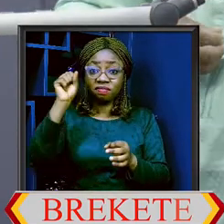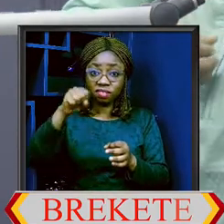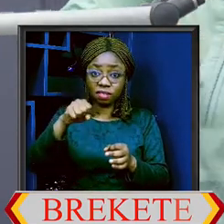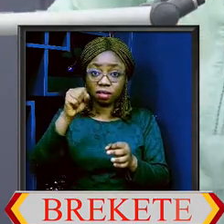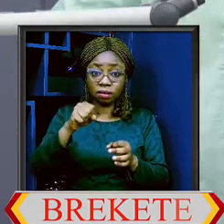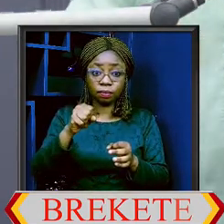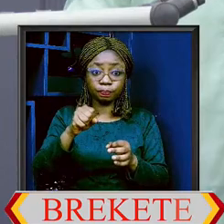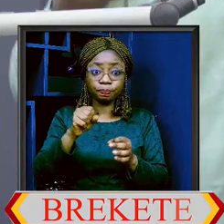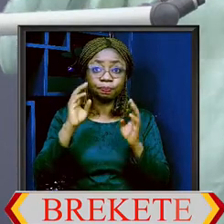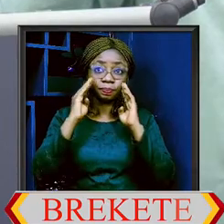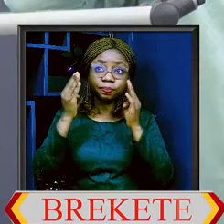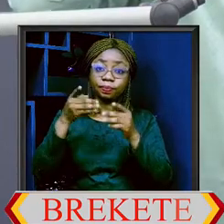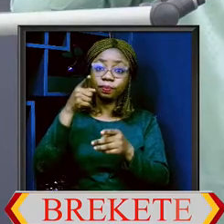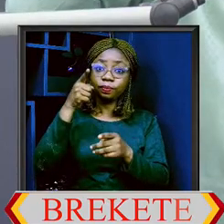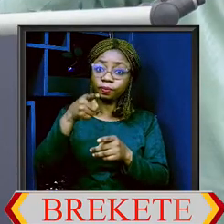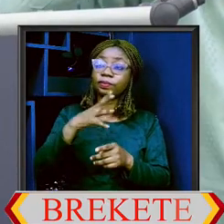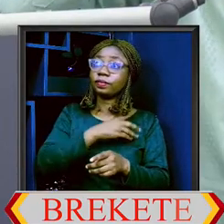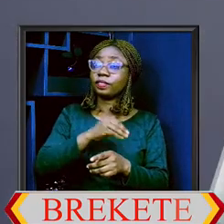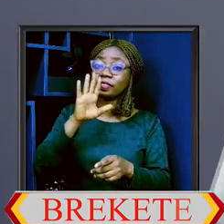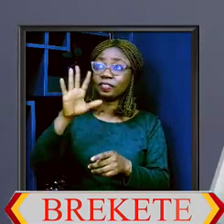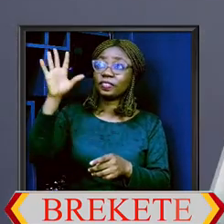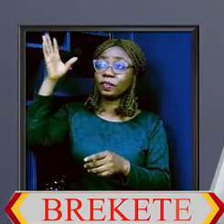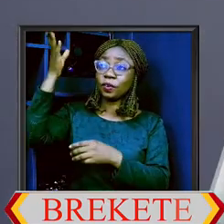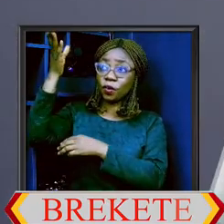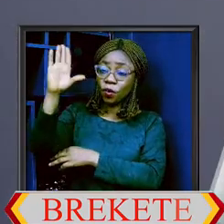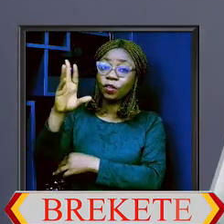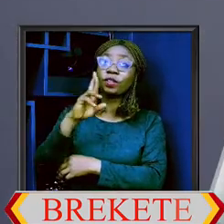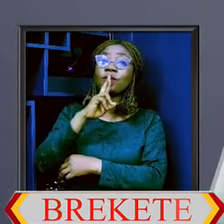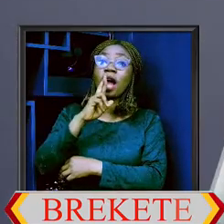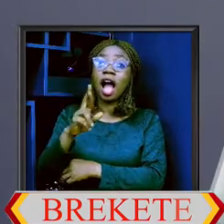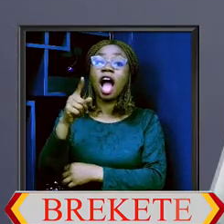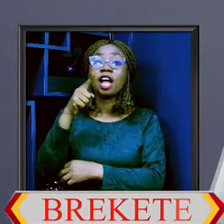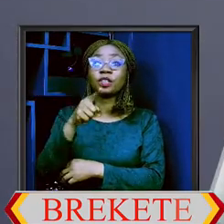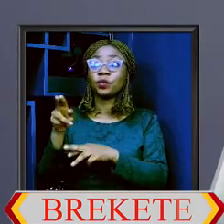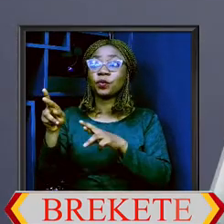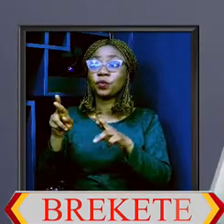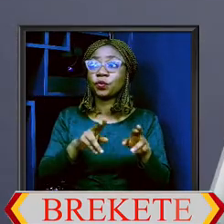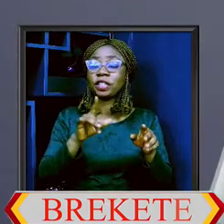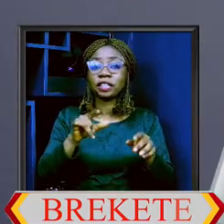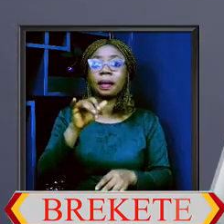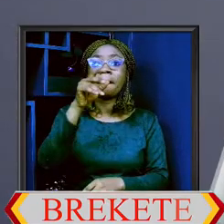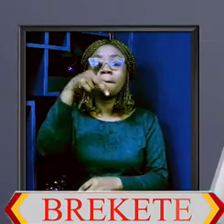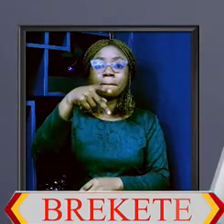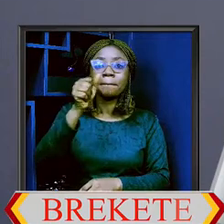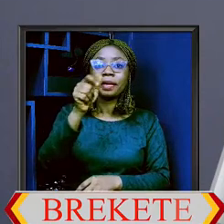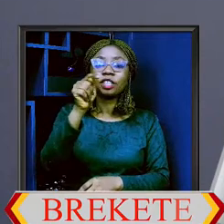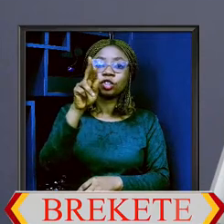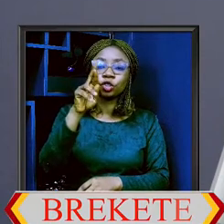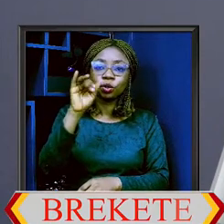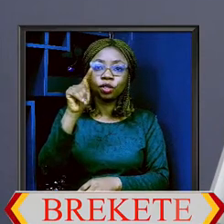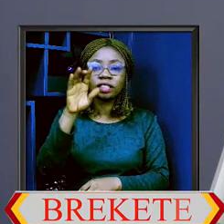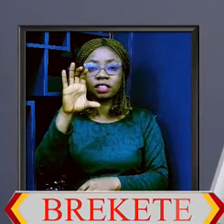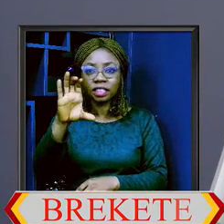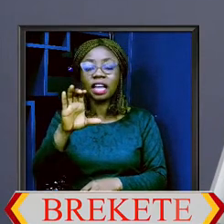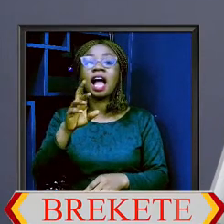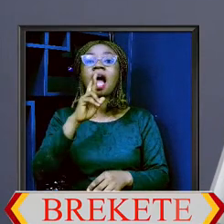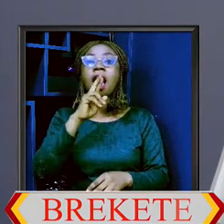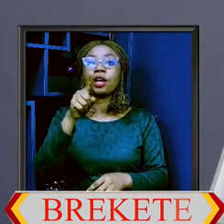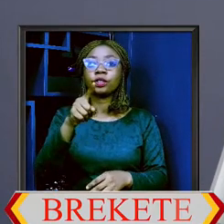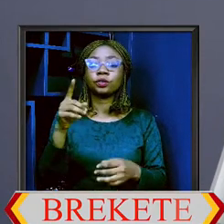you truly patriotic or are you just saying it for the sake of saying are you committed to the